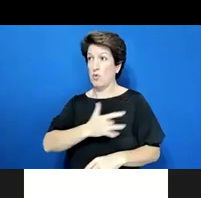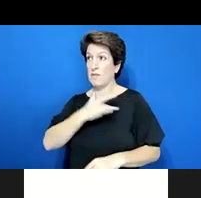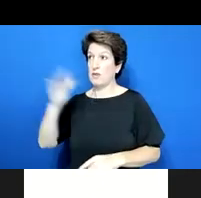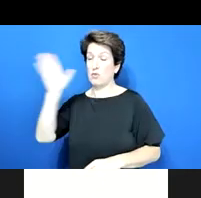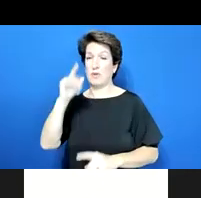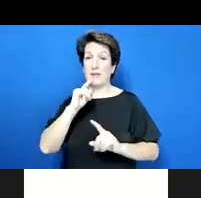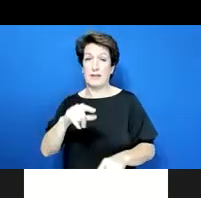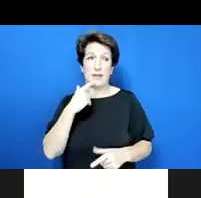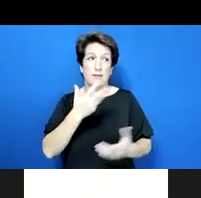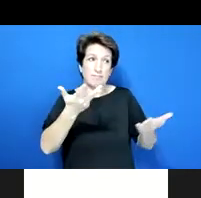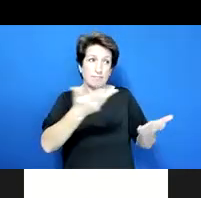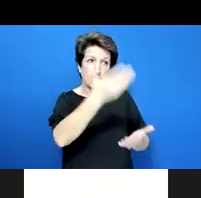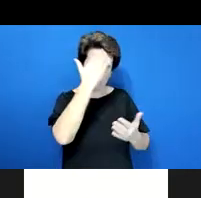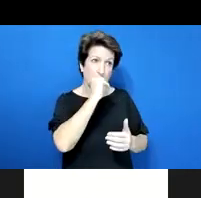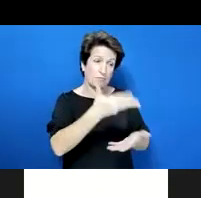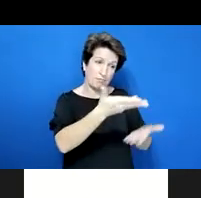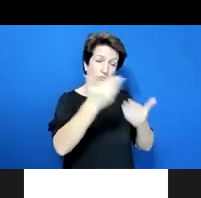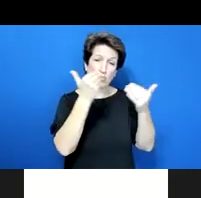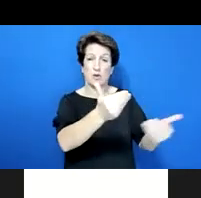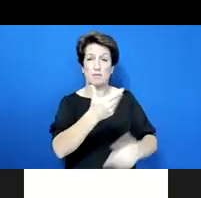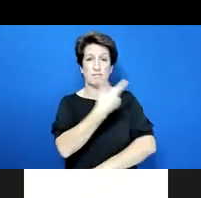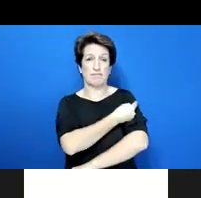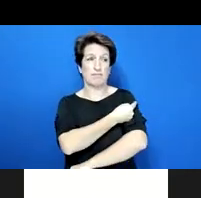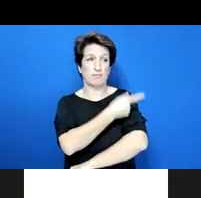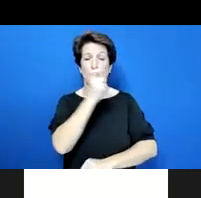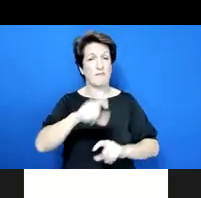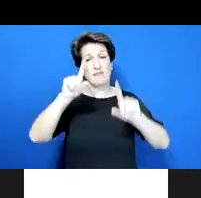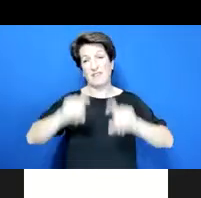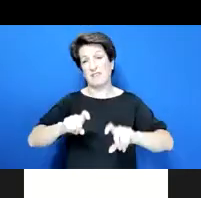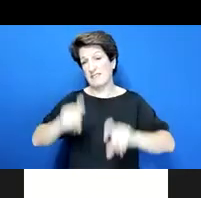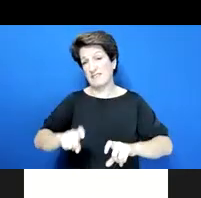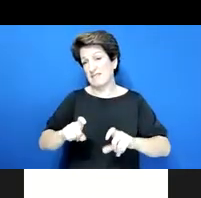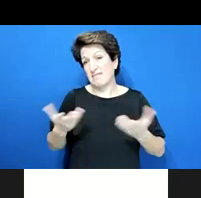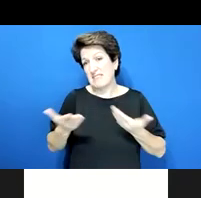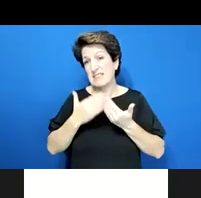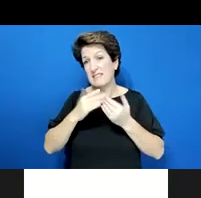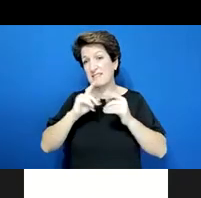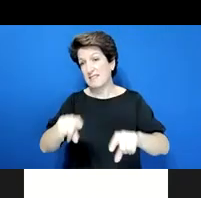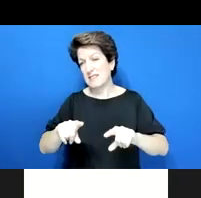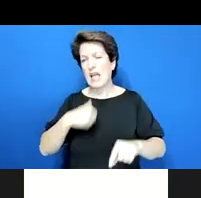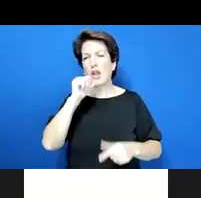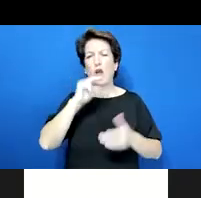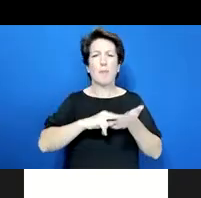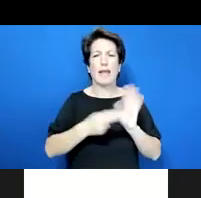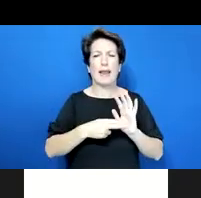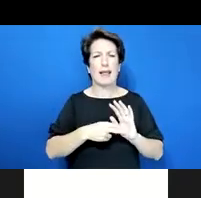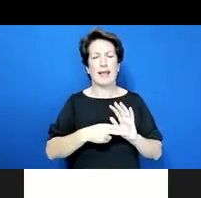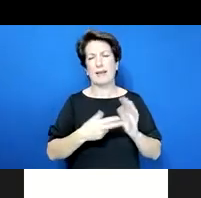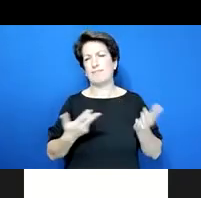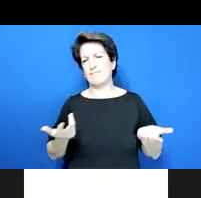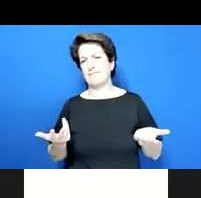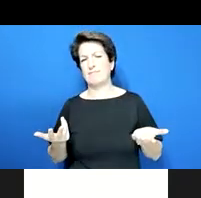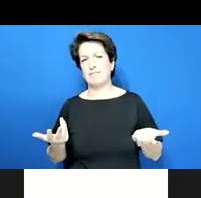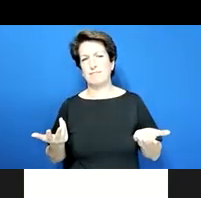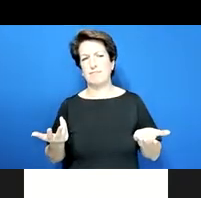get vaccinated rather than to keep taking tests and not get vaccinated. And I don't mean to be dismissive of you know, what